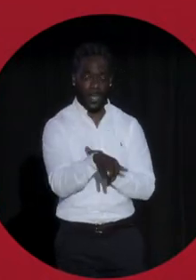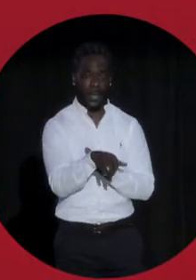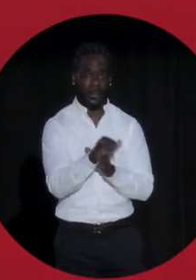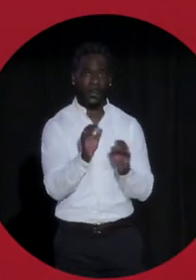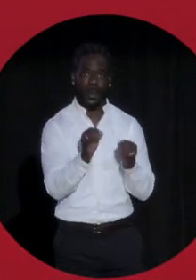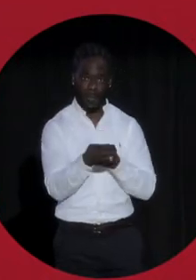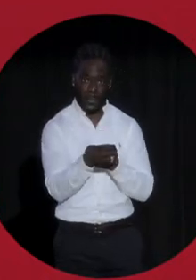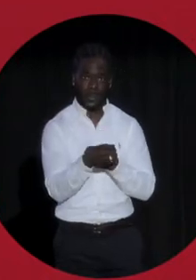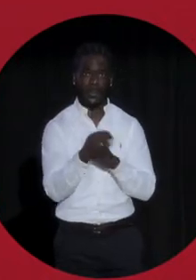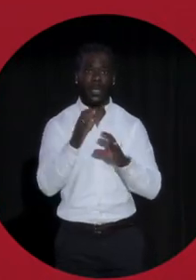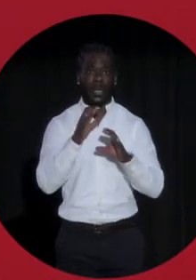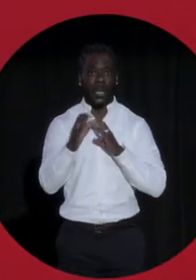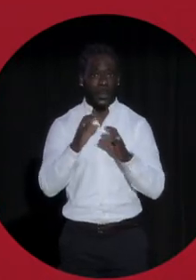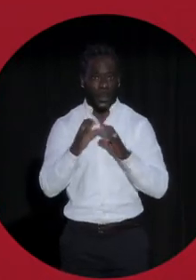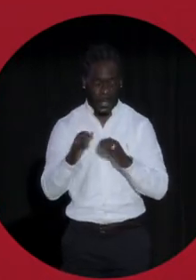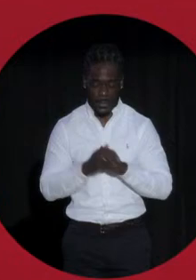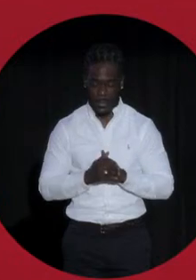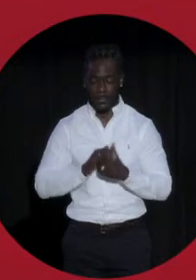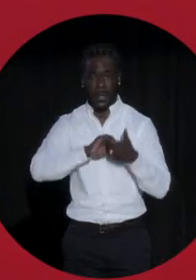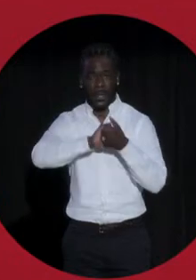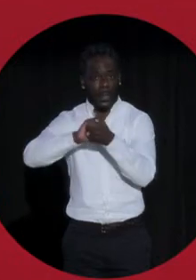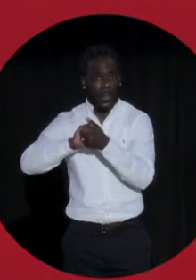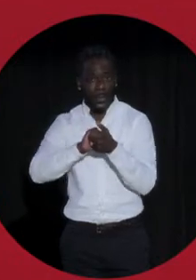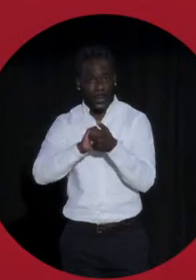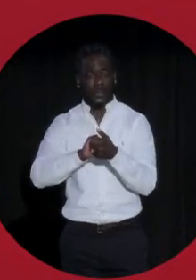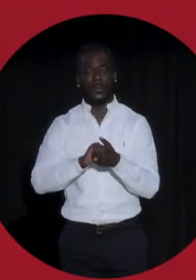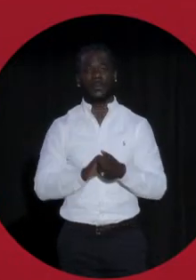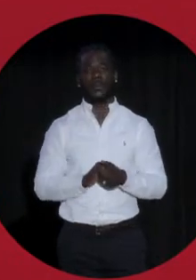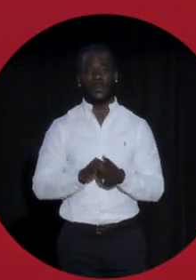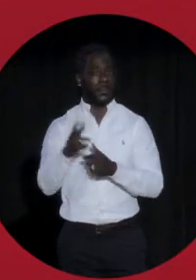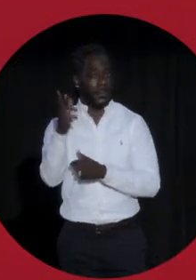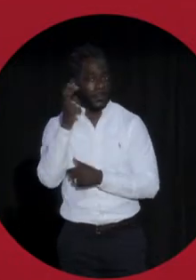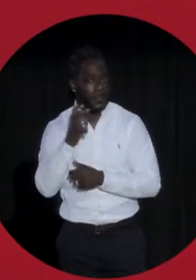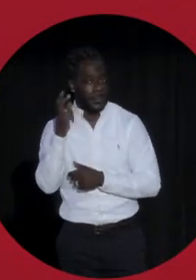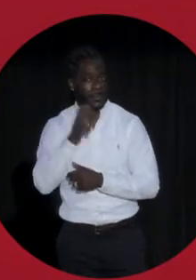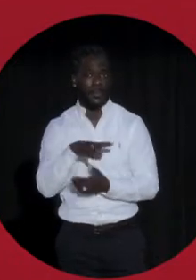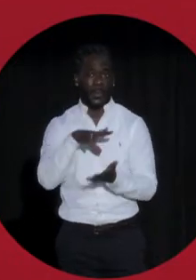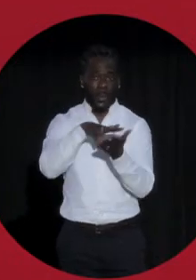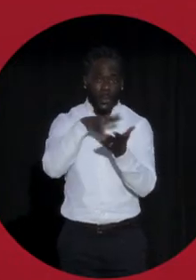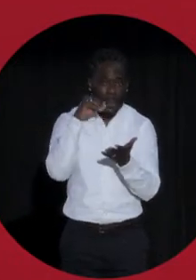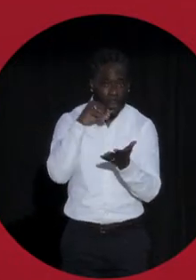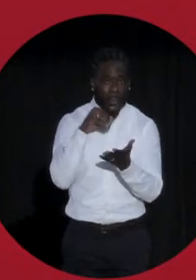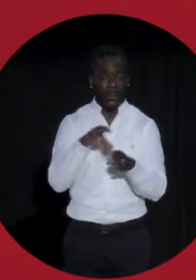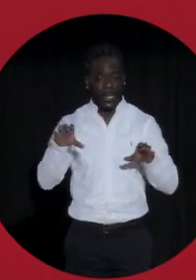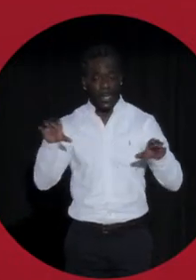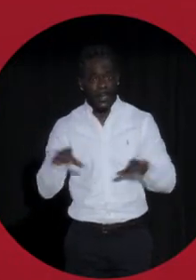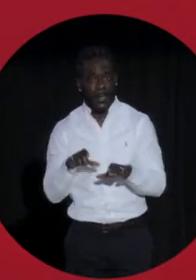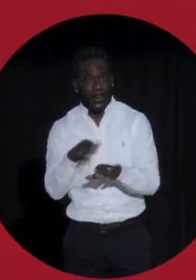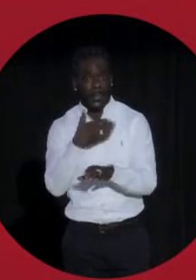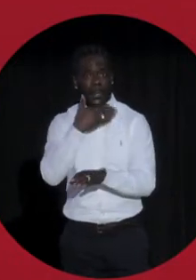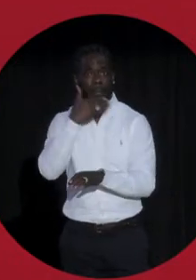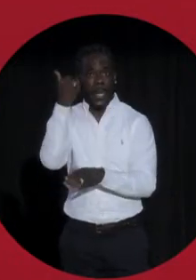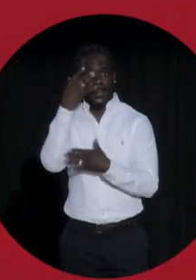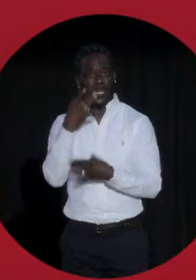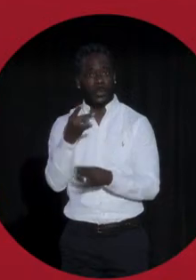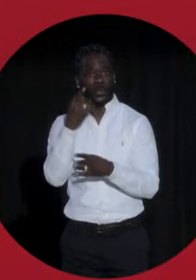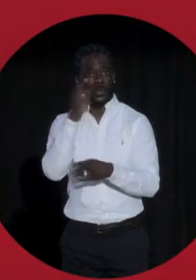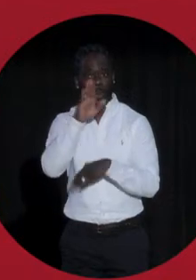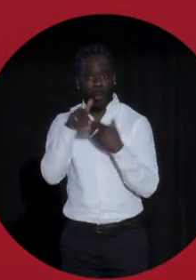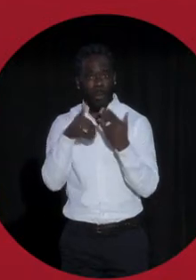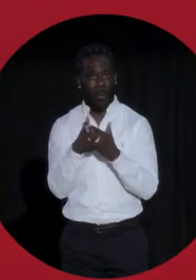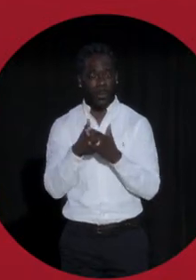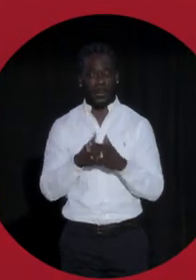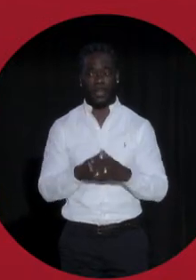office: communication, collaboration, listening, learning, and acting in the best interest of all